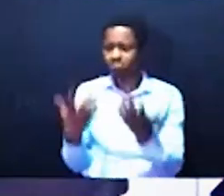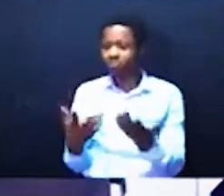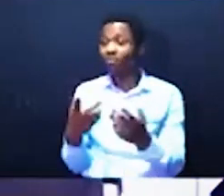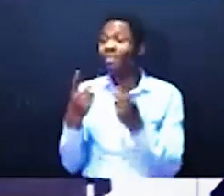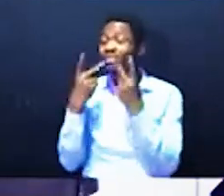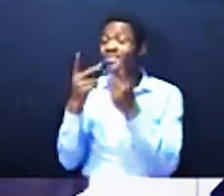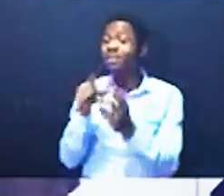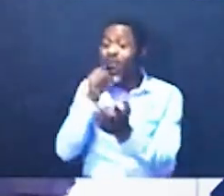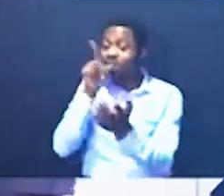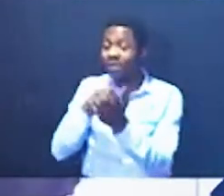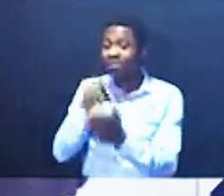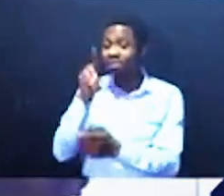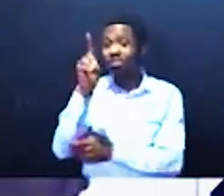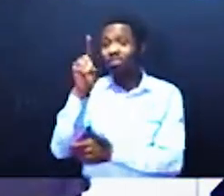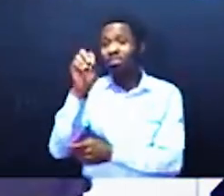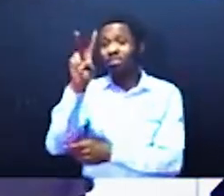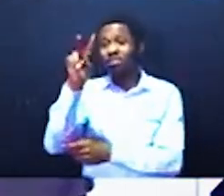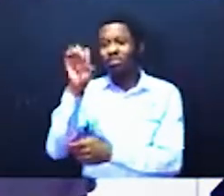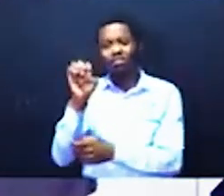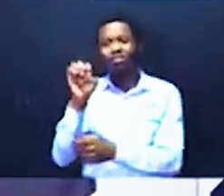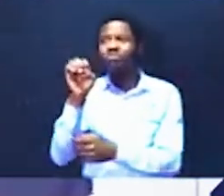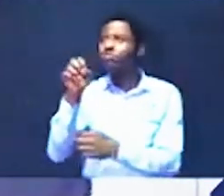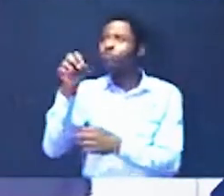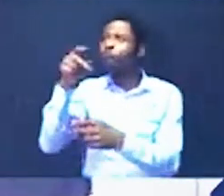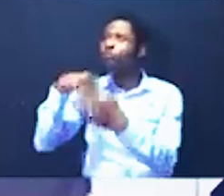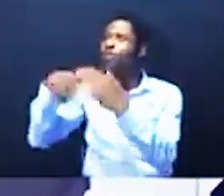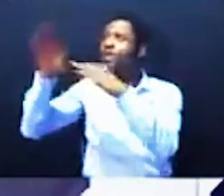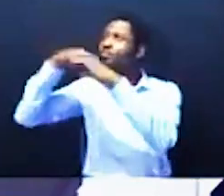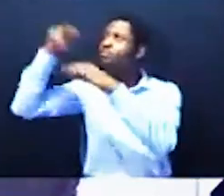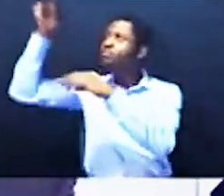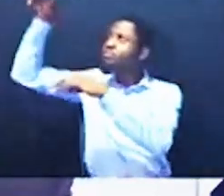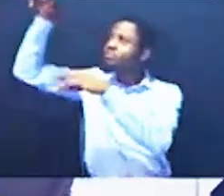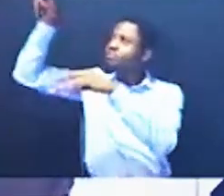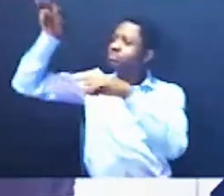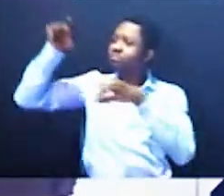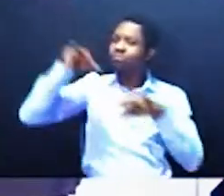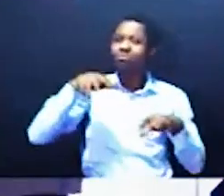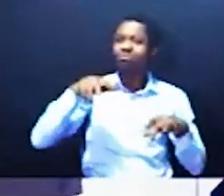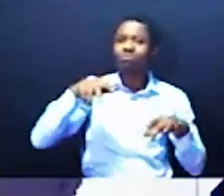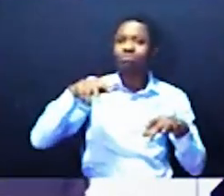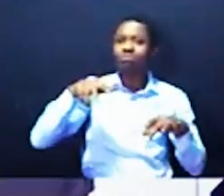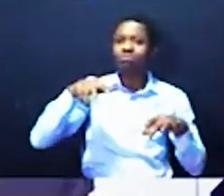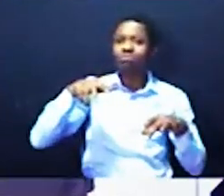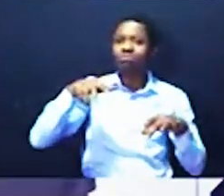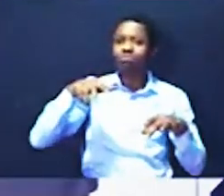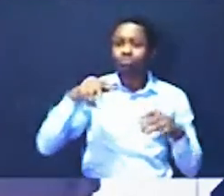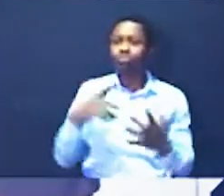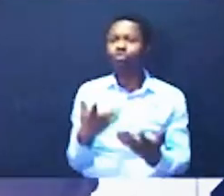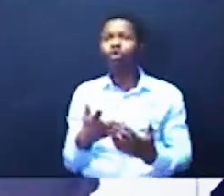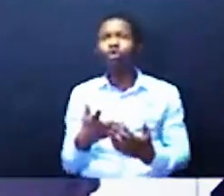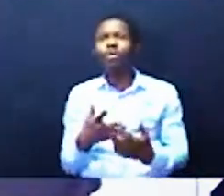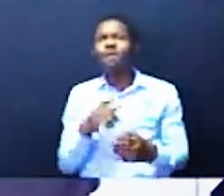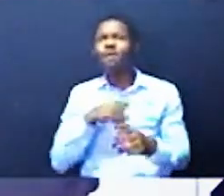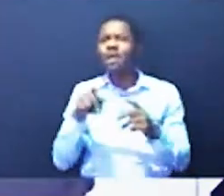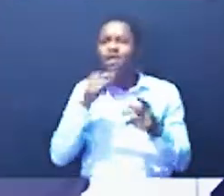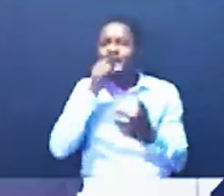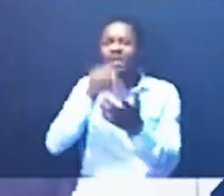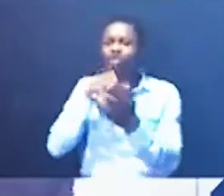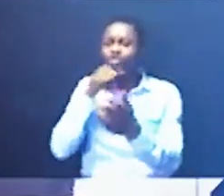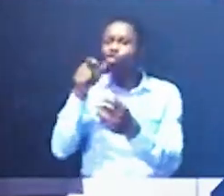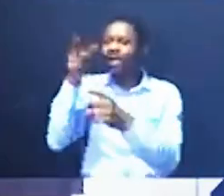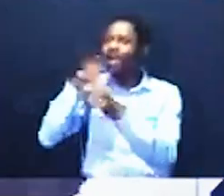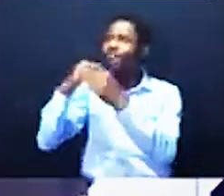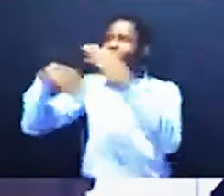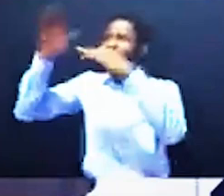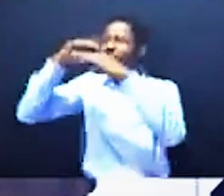or from the skies in itself is something else. But doves, they don't come from the earth. They come from the skies. But what makes it